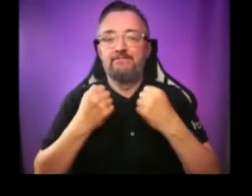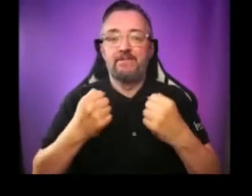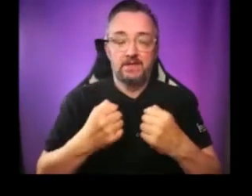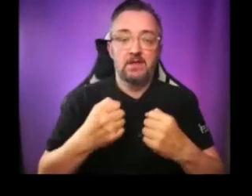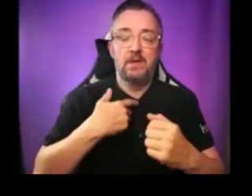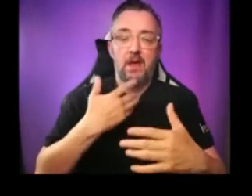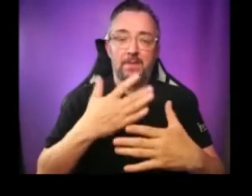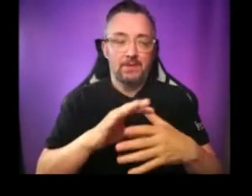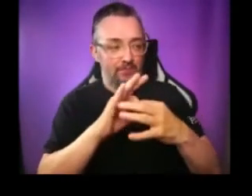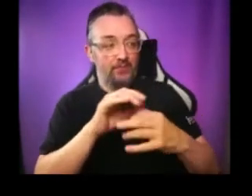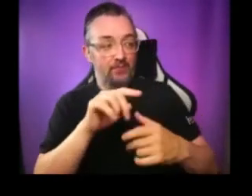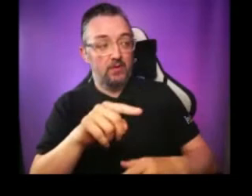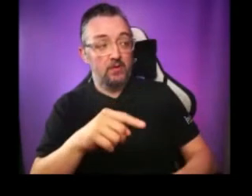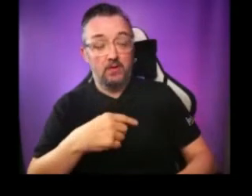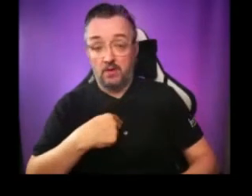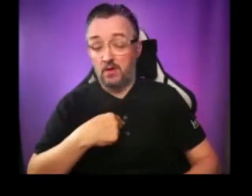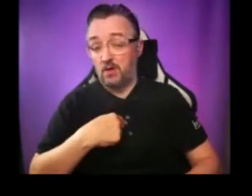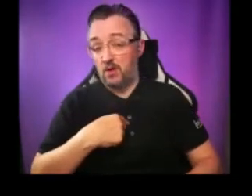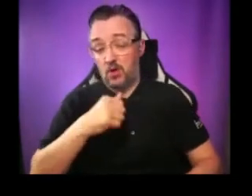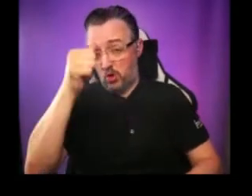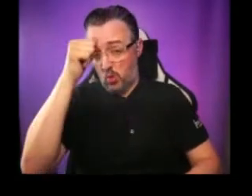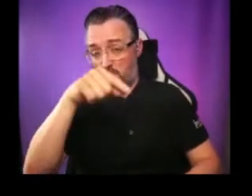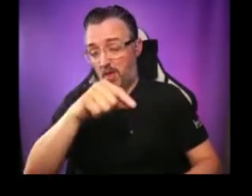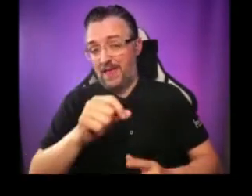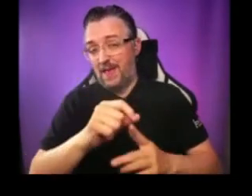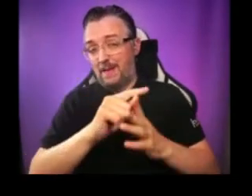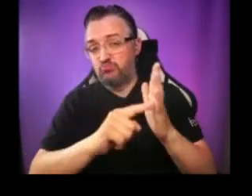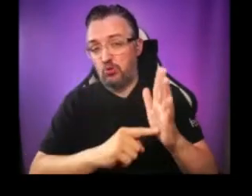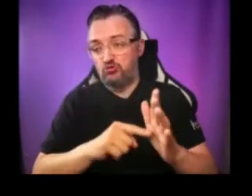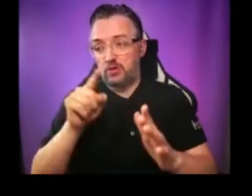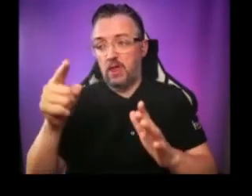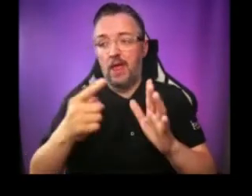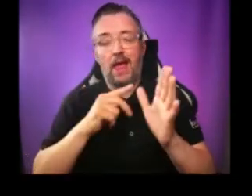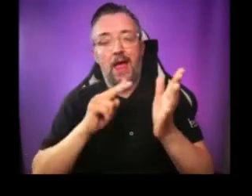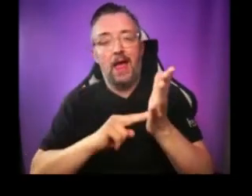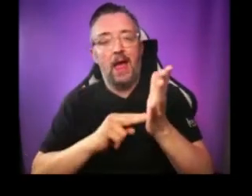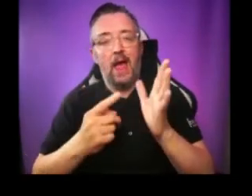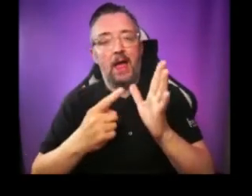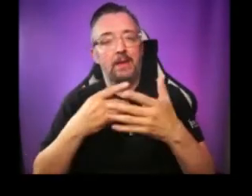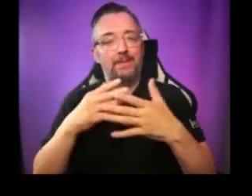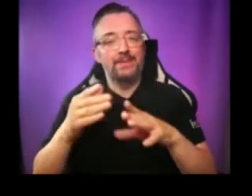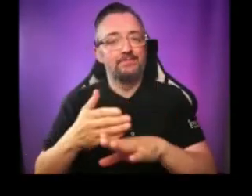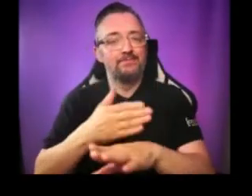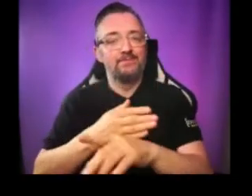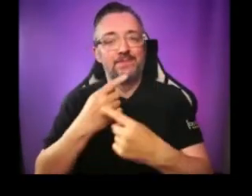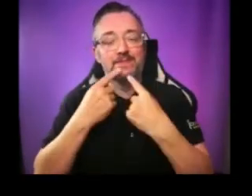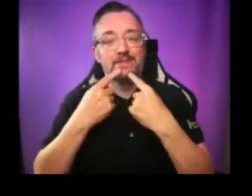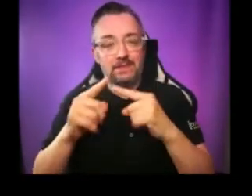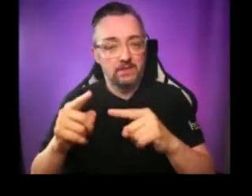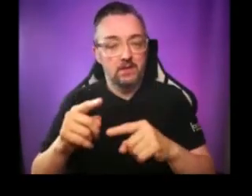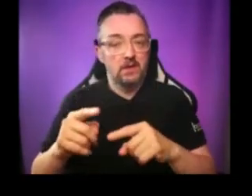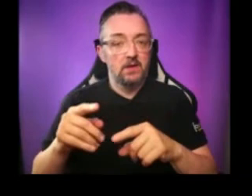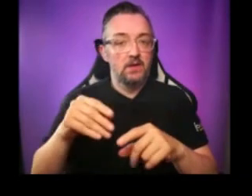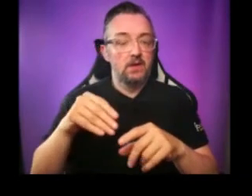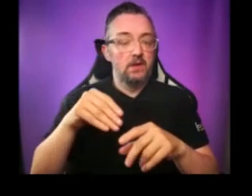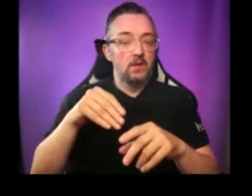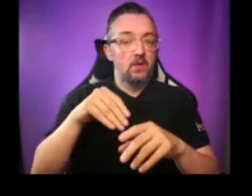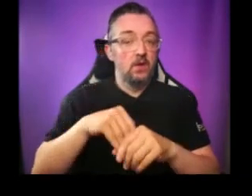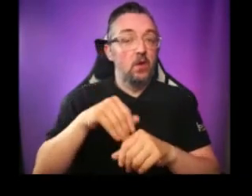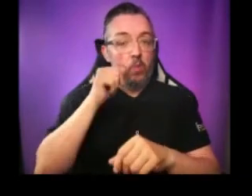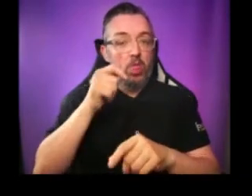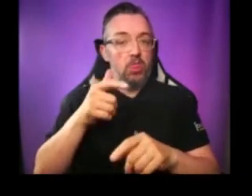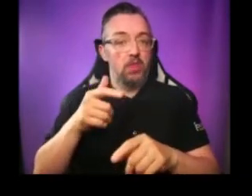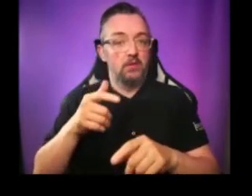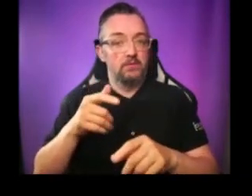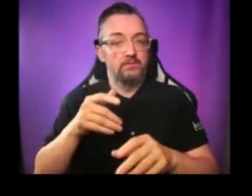Robertson at Edinburgh. I have no doubt that the project that Anna mentioned in the pipeline for work in schools at Brain Health Scotland will complement